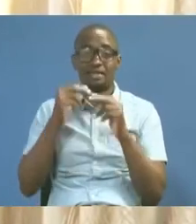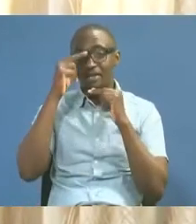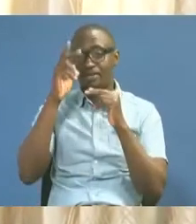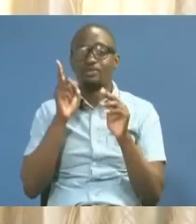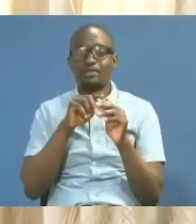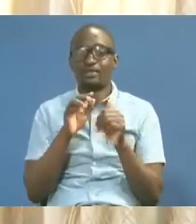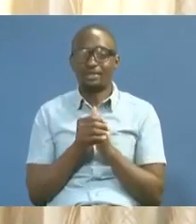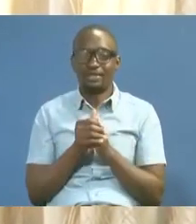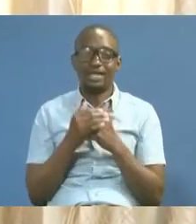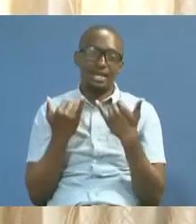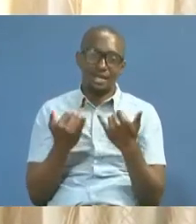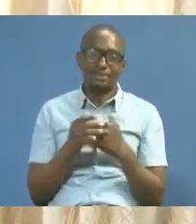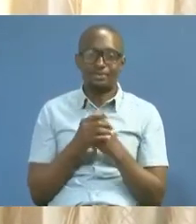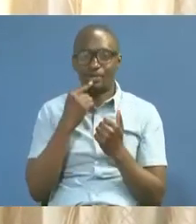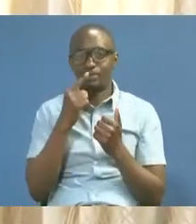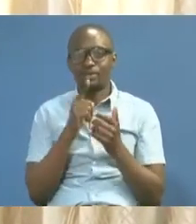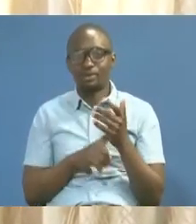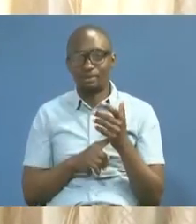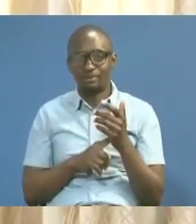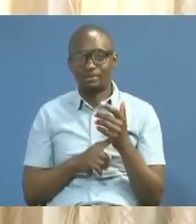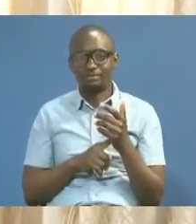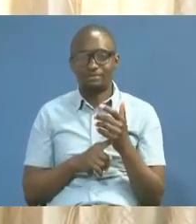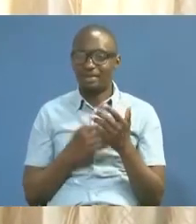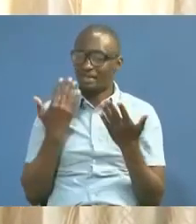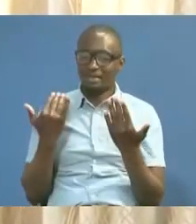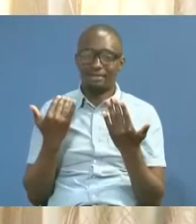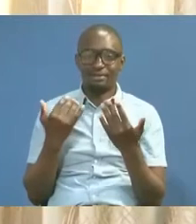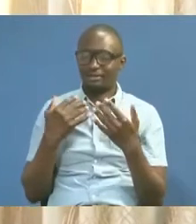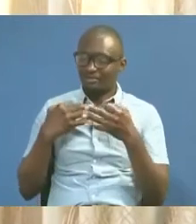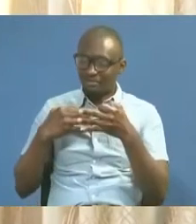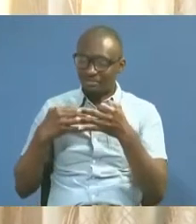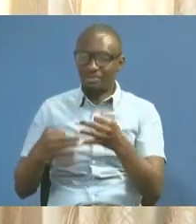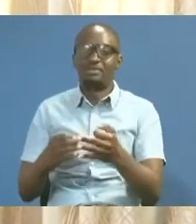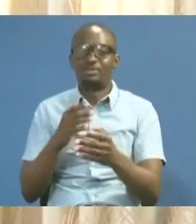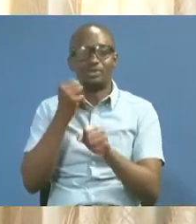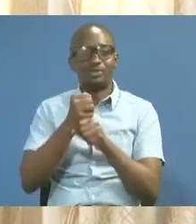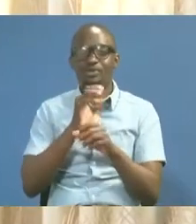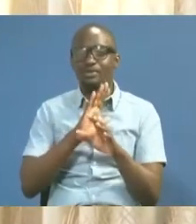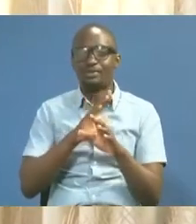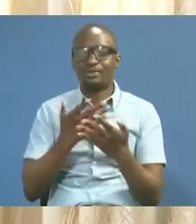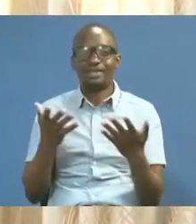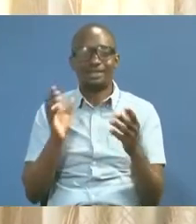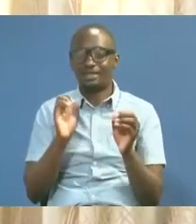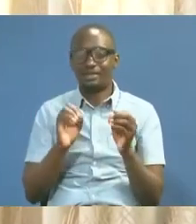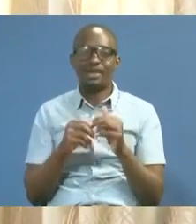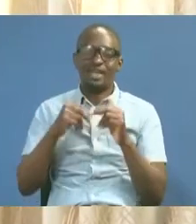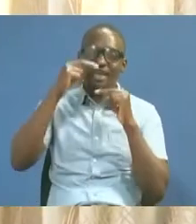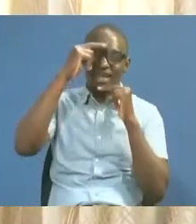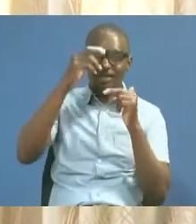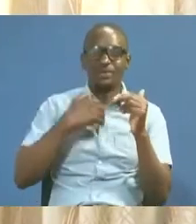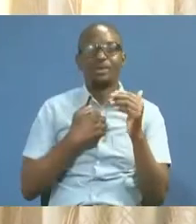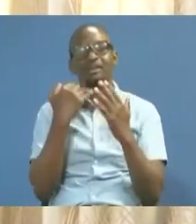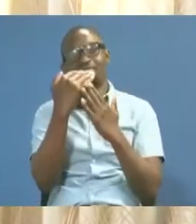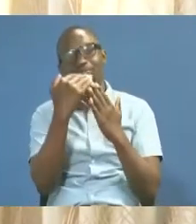that I'll want to say is that you'll not be followed to do things. You know, in high school you had a